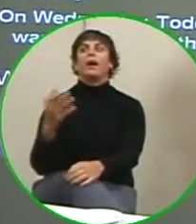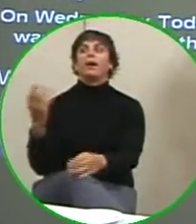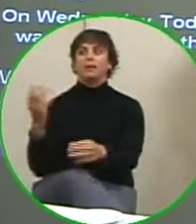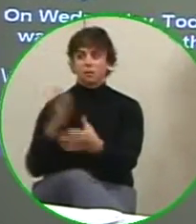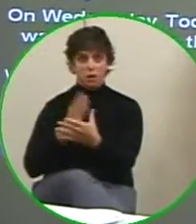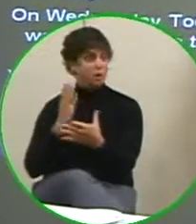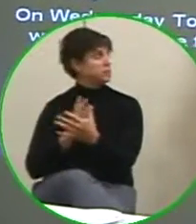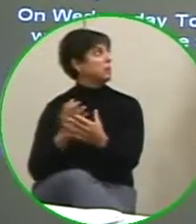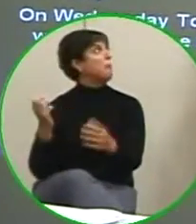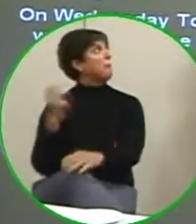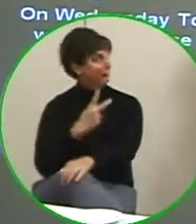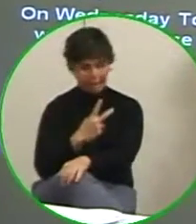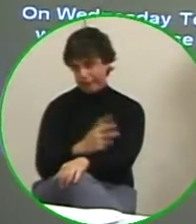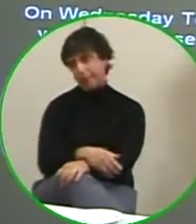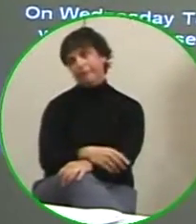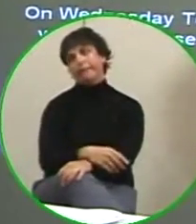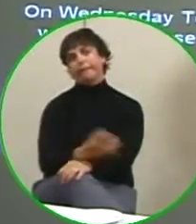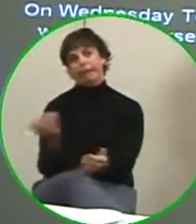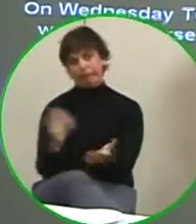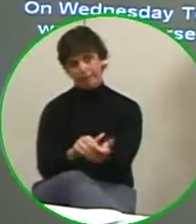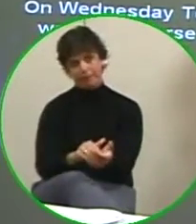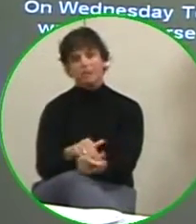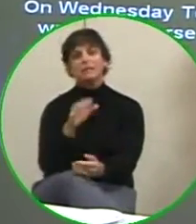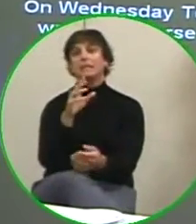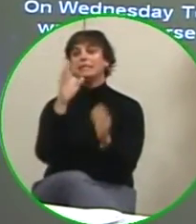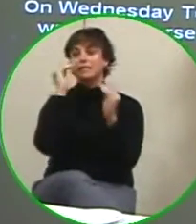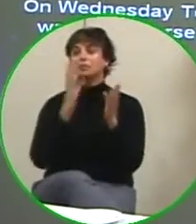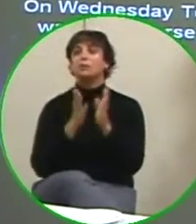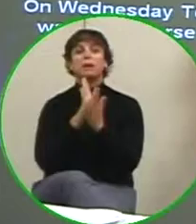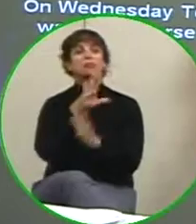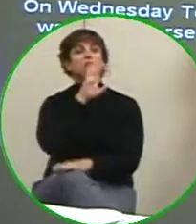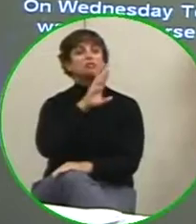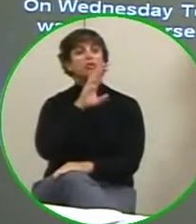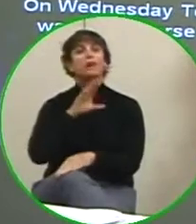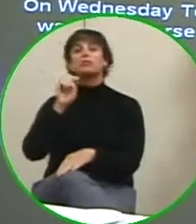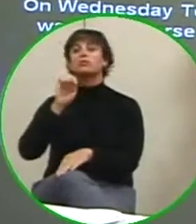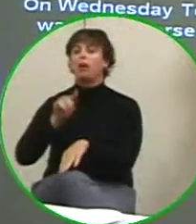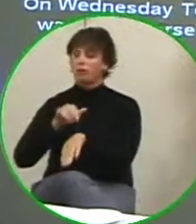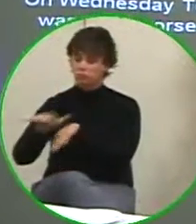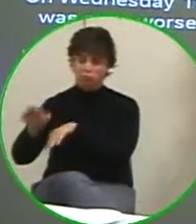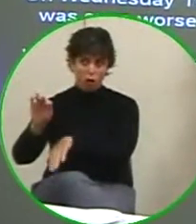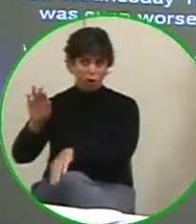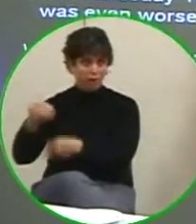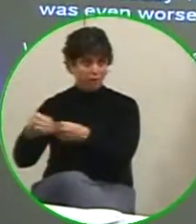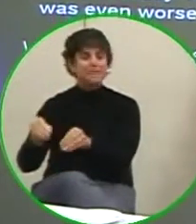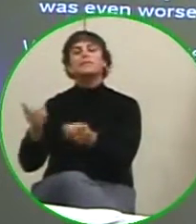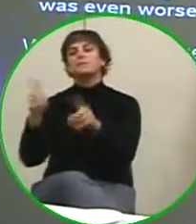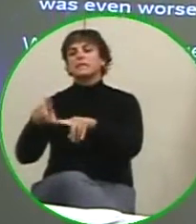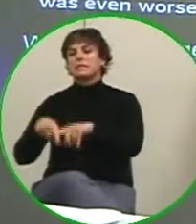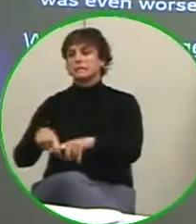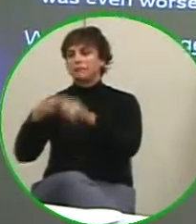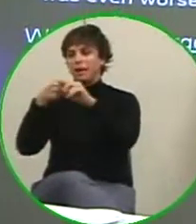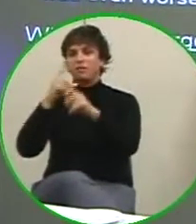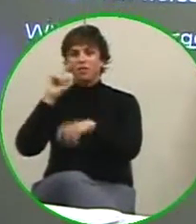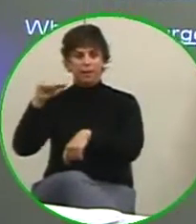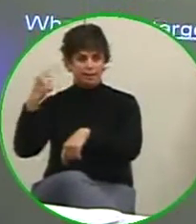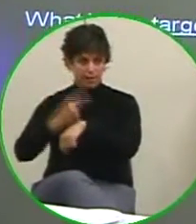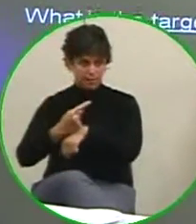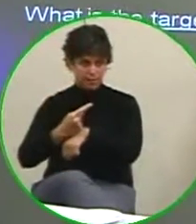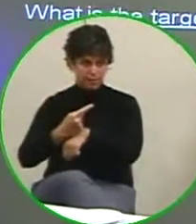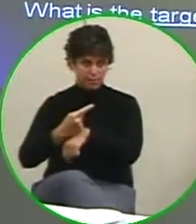back. The teacher's getting frustrated and he sends Todd to the office, and subsequently Todd is suspended for the remainder of the